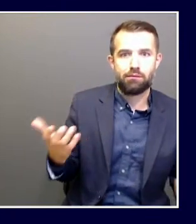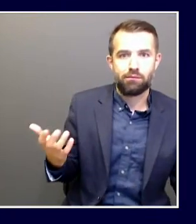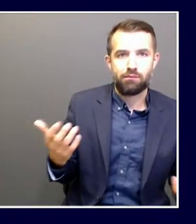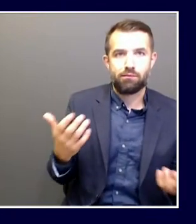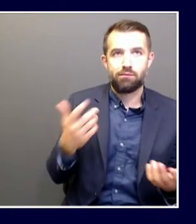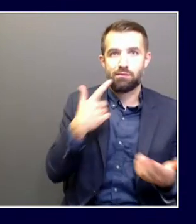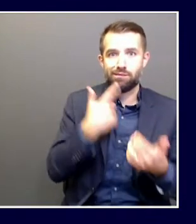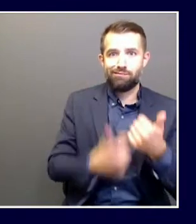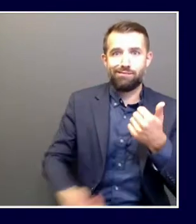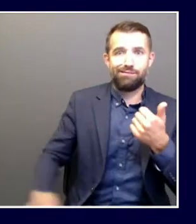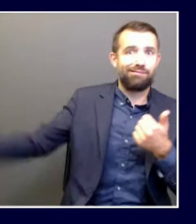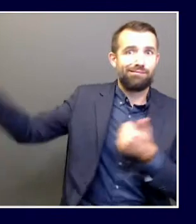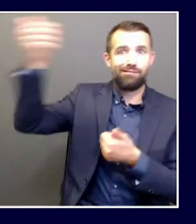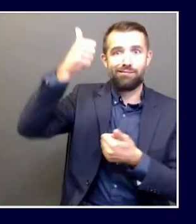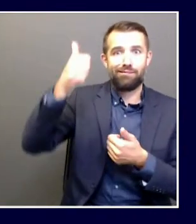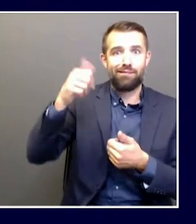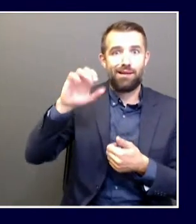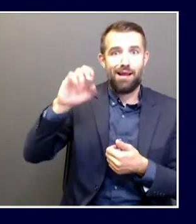epidemiology and informatics said,